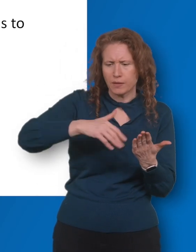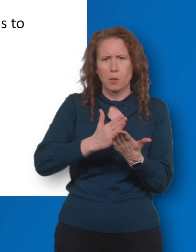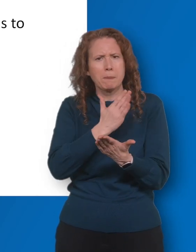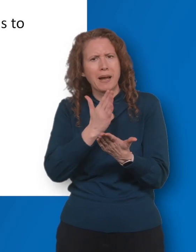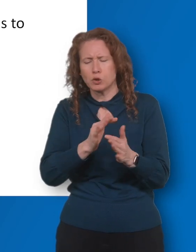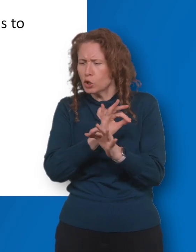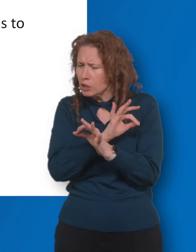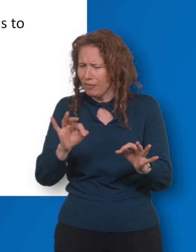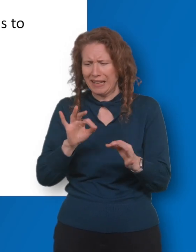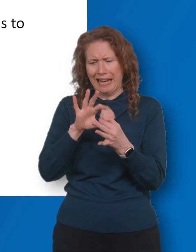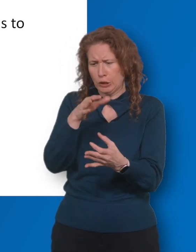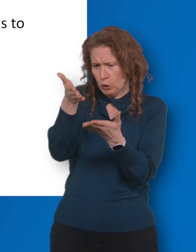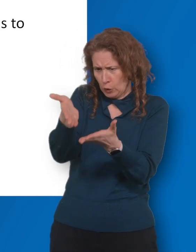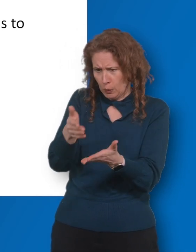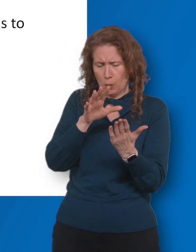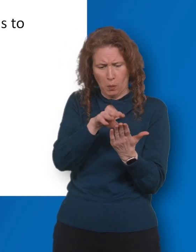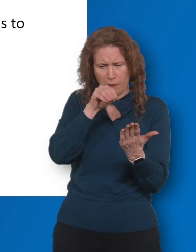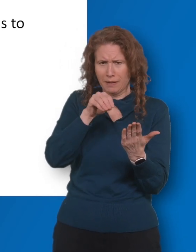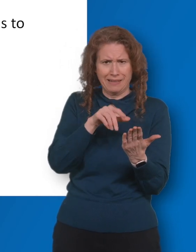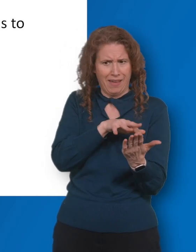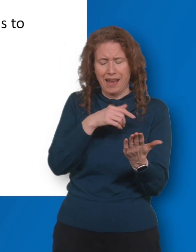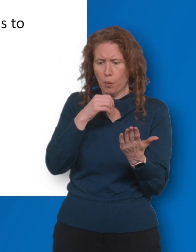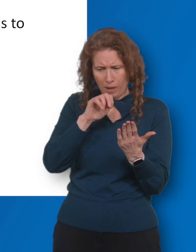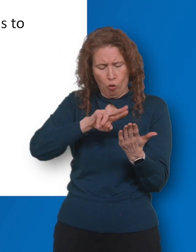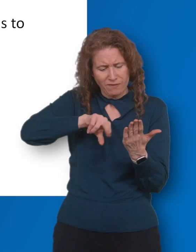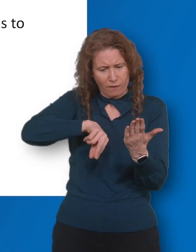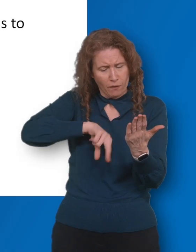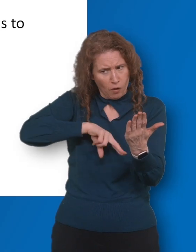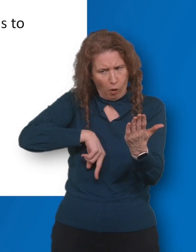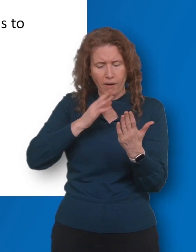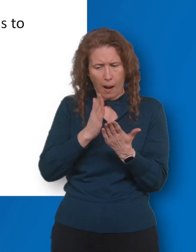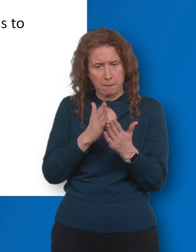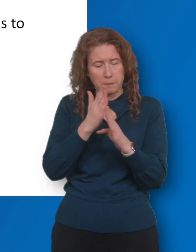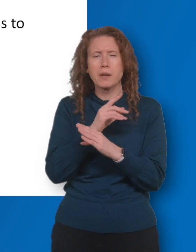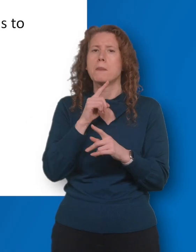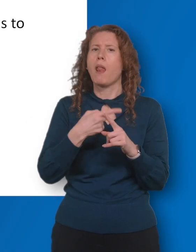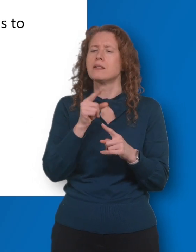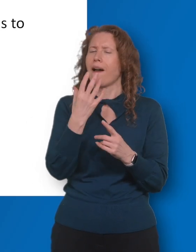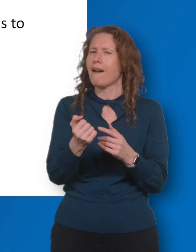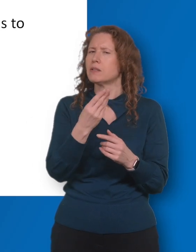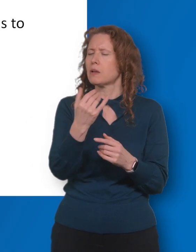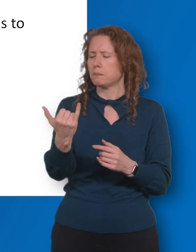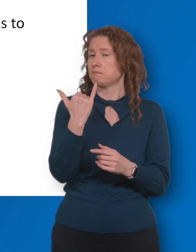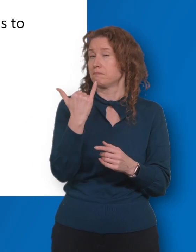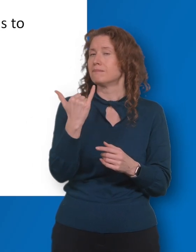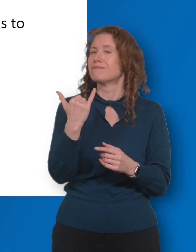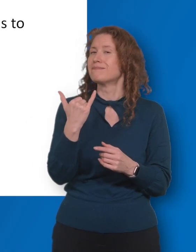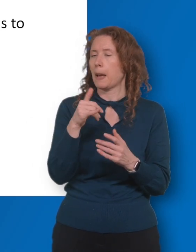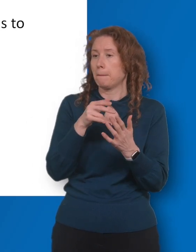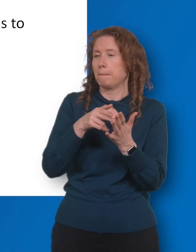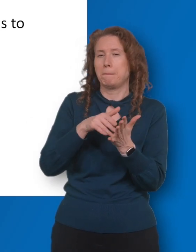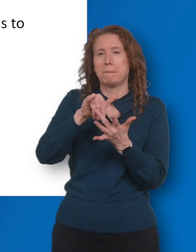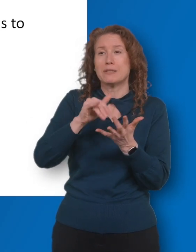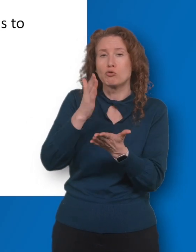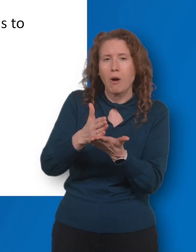personal data can be identified. There was also a bit of mistrust and distrust. So